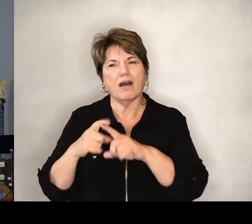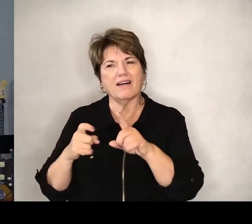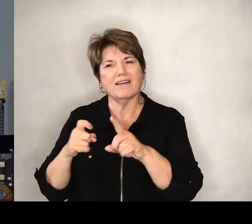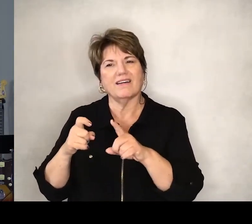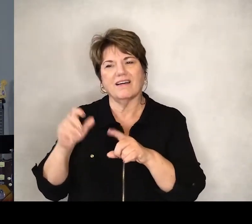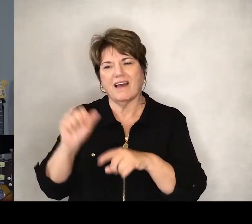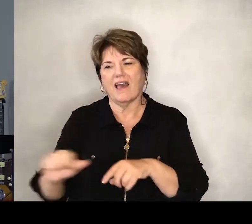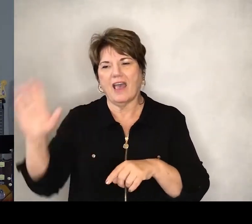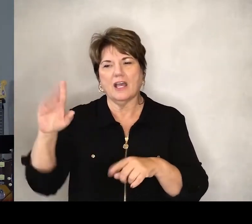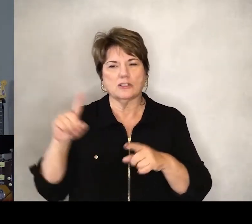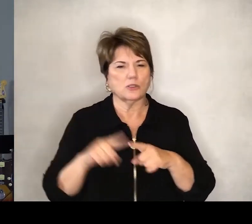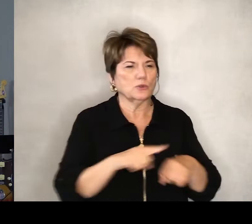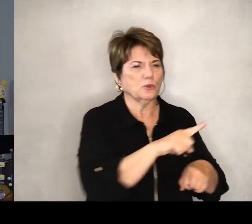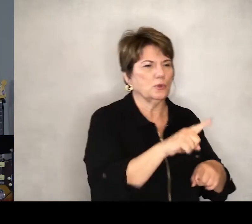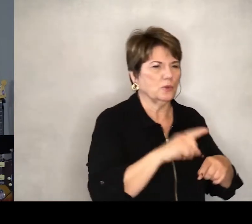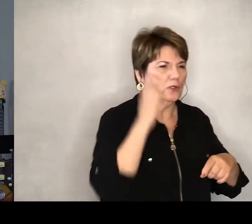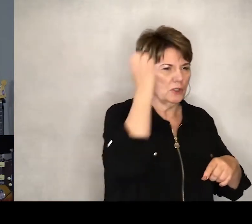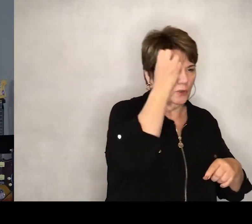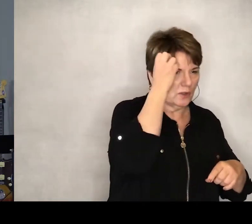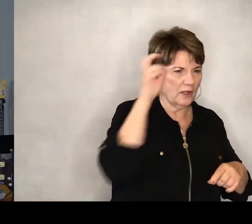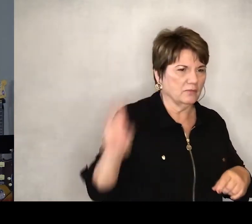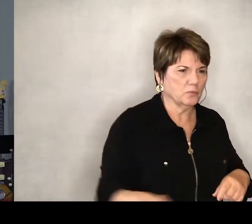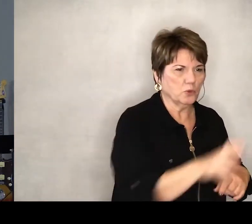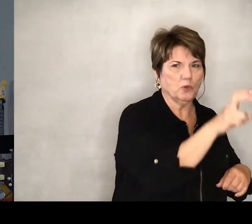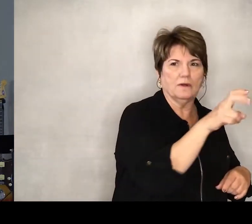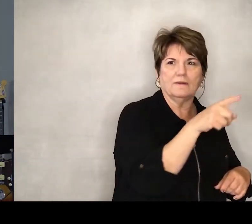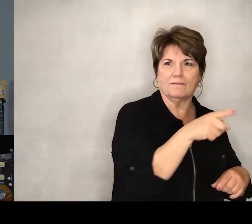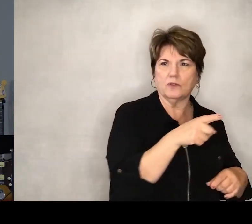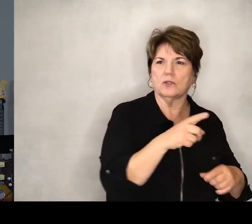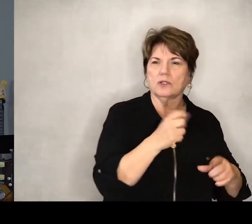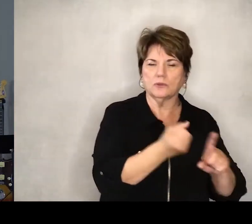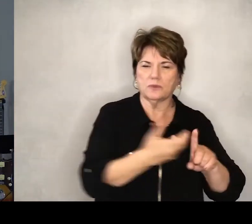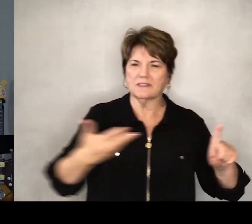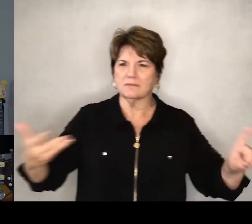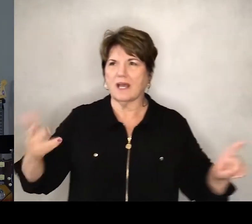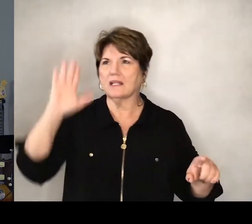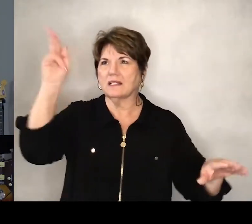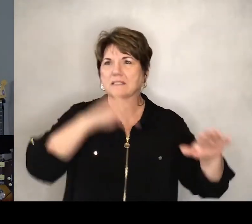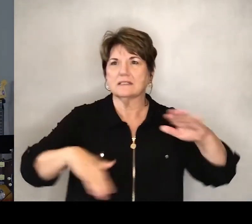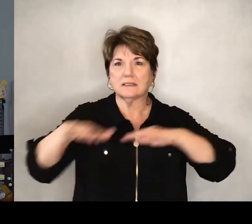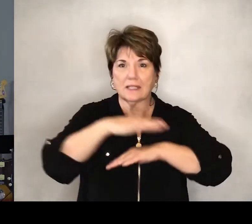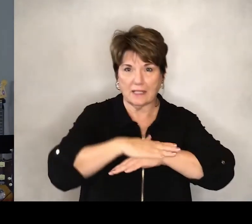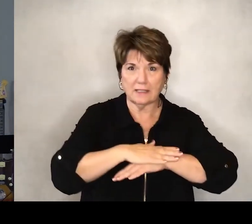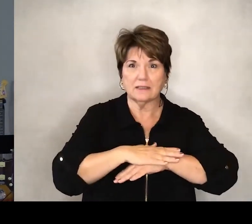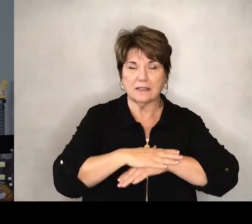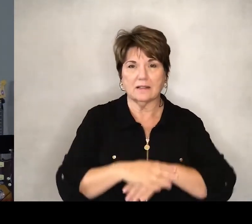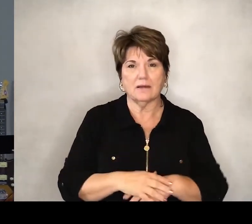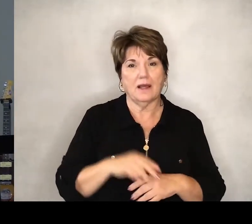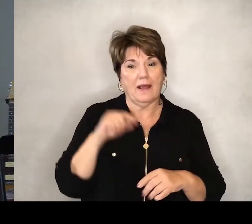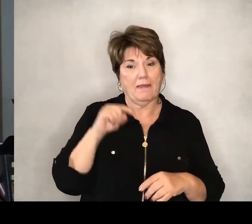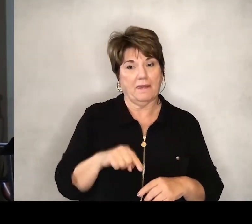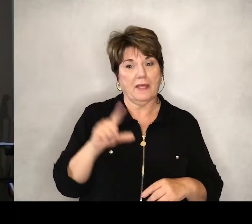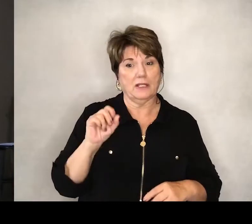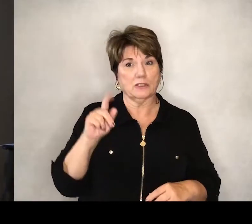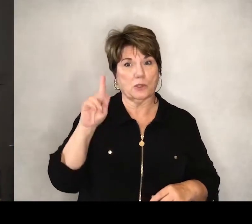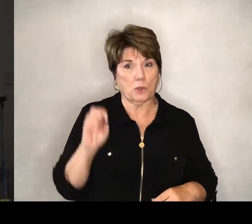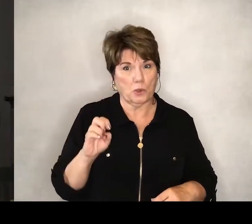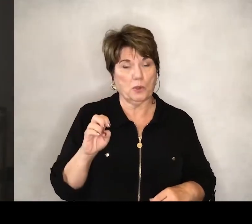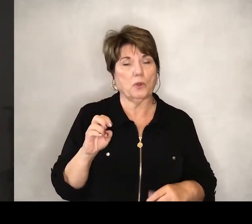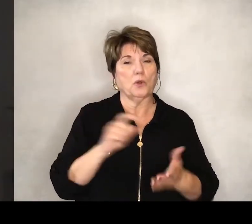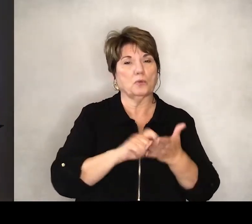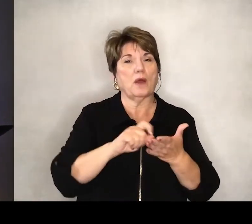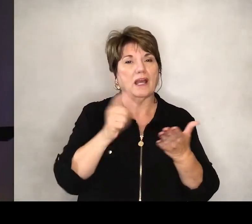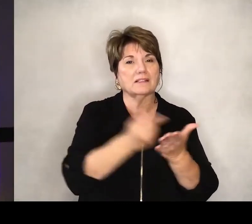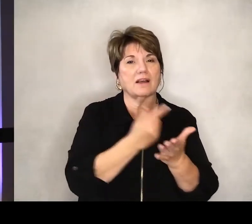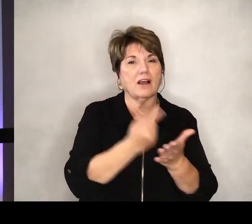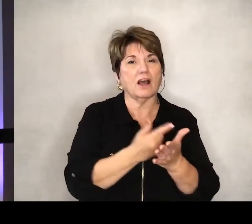the continent of Europe. And this was a strategic move in sort of the expansion of the kingdom. And this is the Luke then who writes the